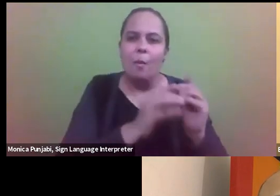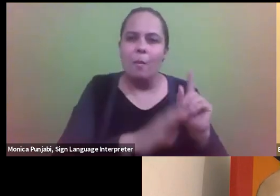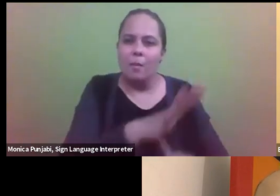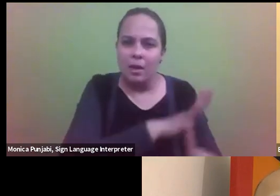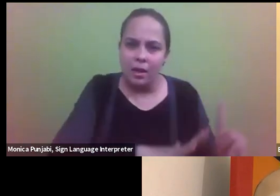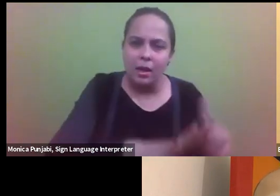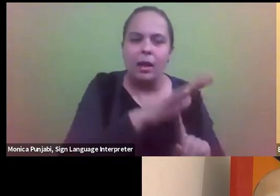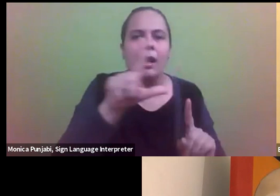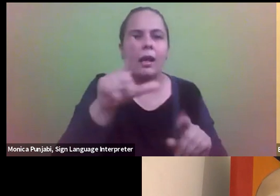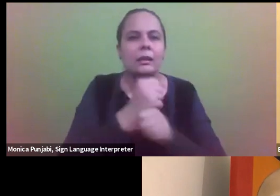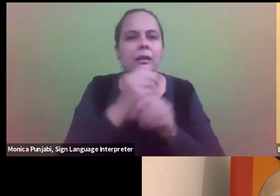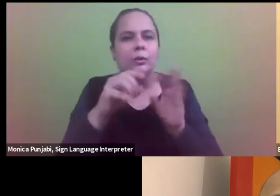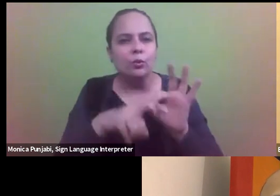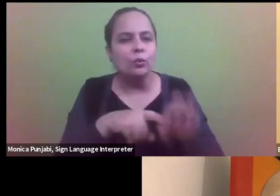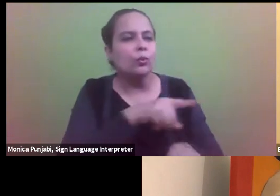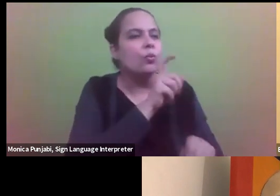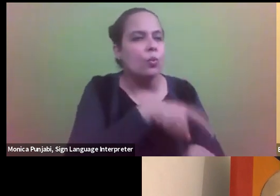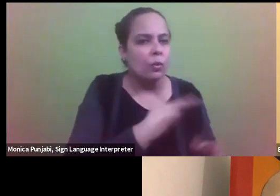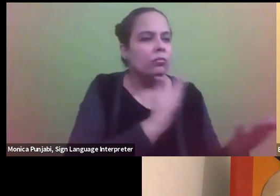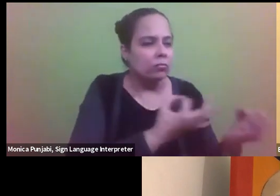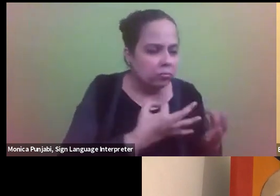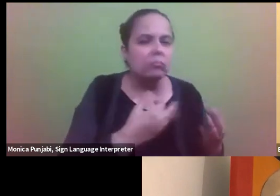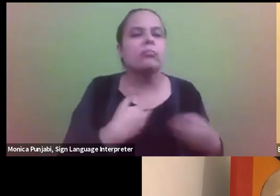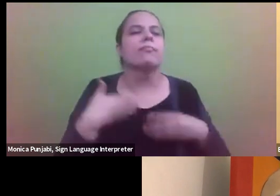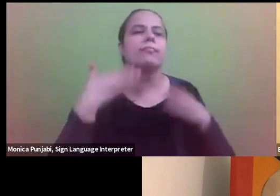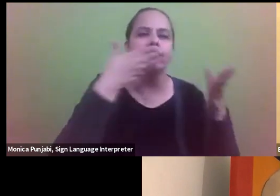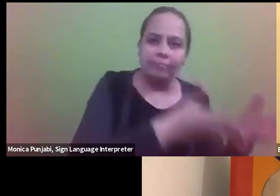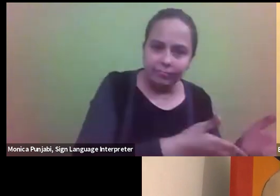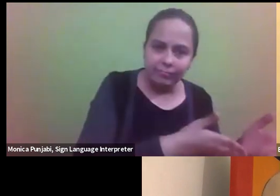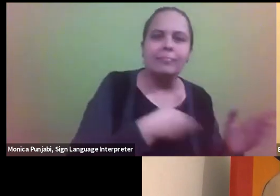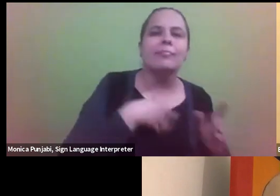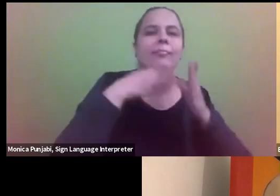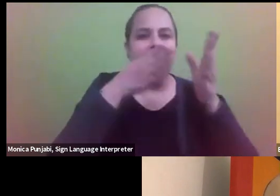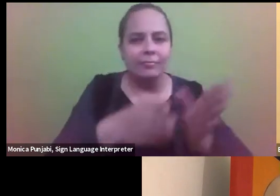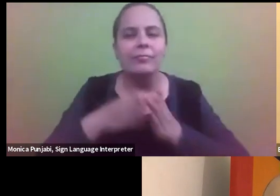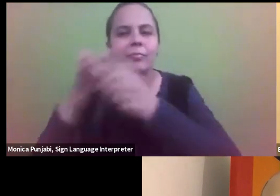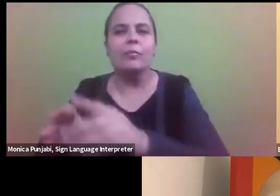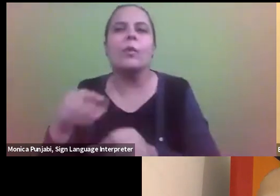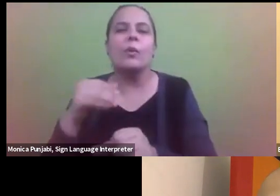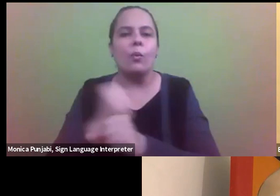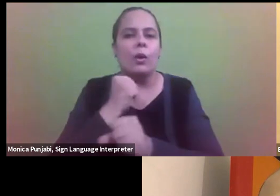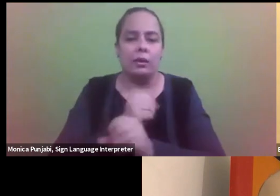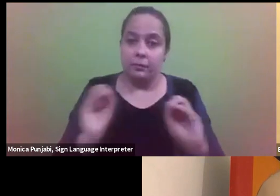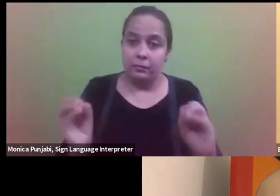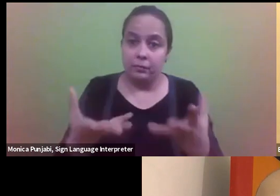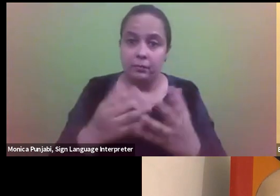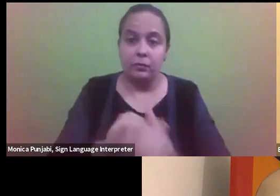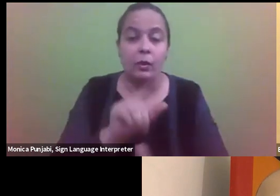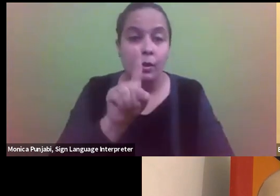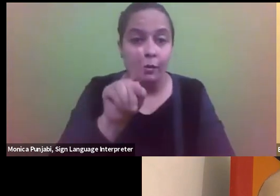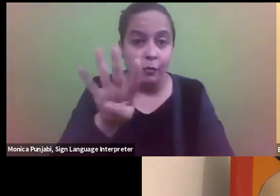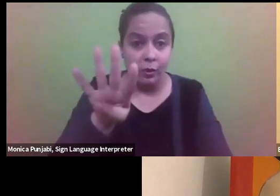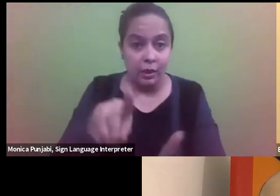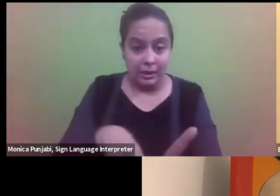LGBTIQ choir, and other initiatives. Now, that gave me a sense of very deep fulfillment, learning, and acceptance. During these last 14 years, I have